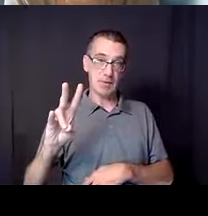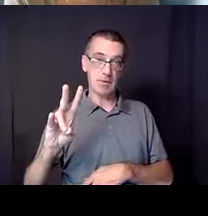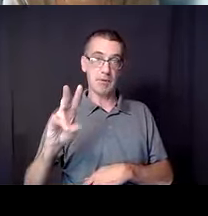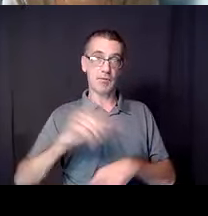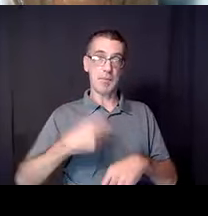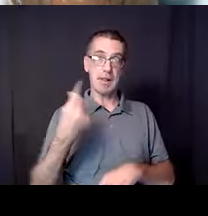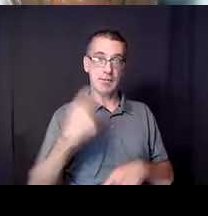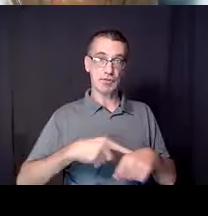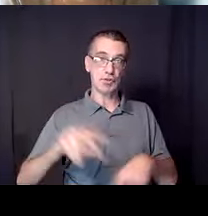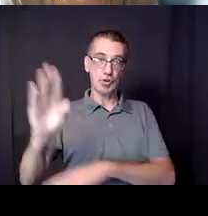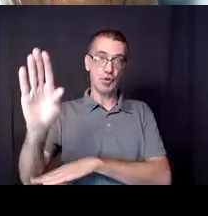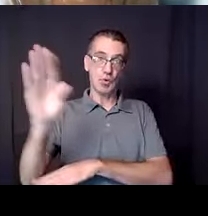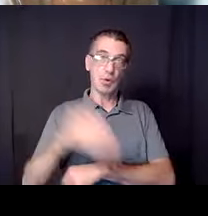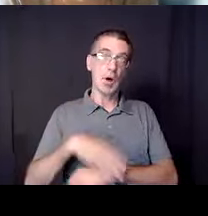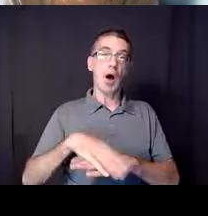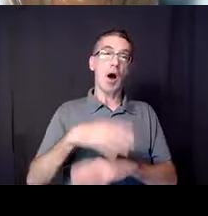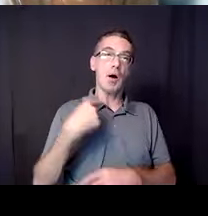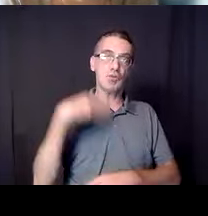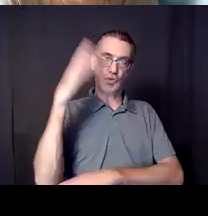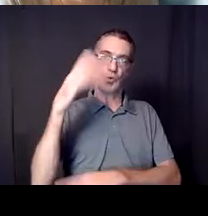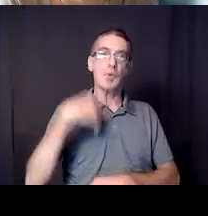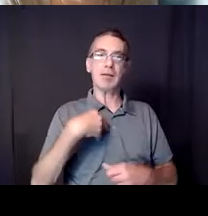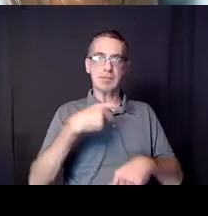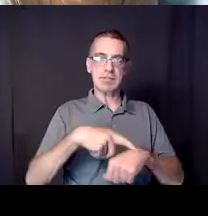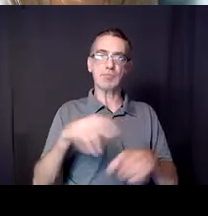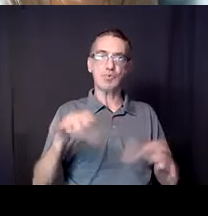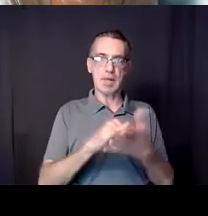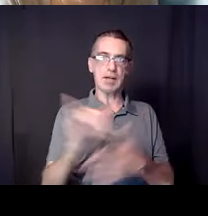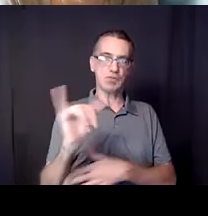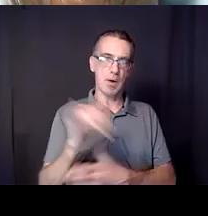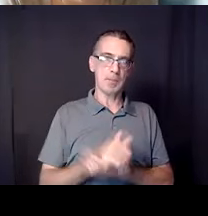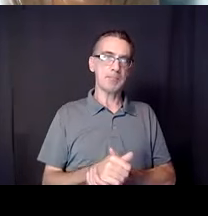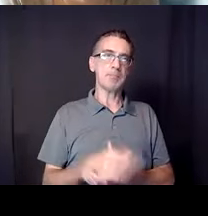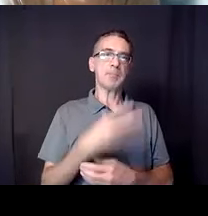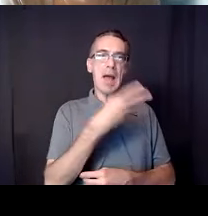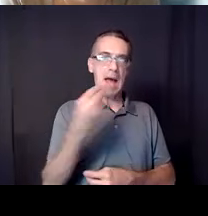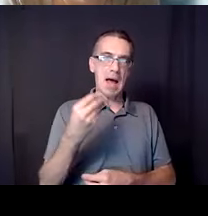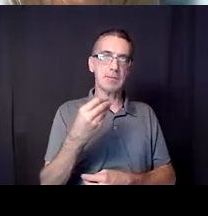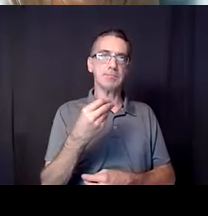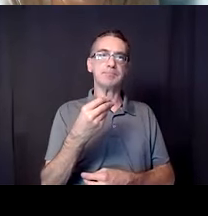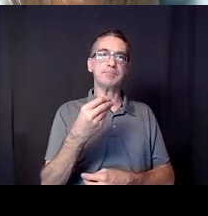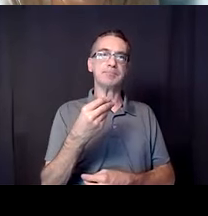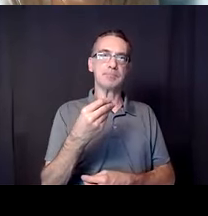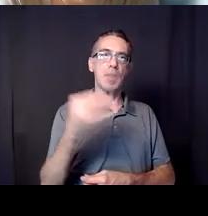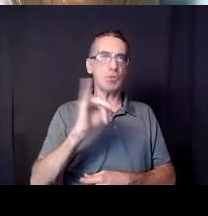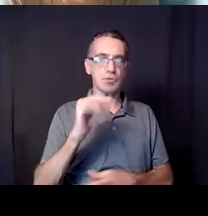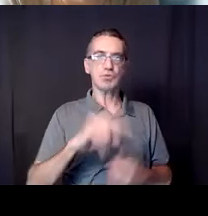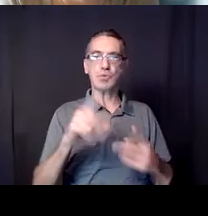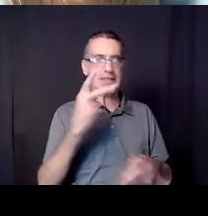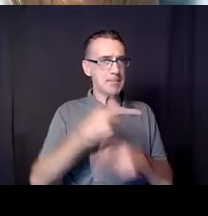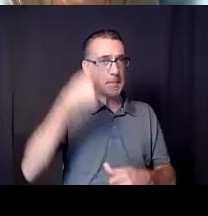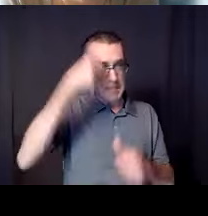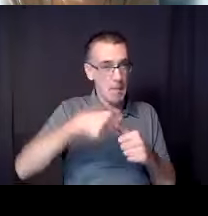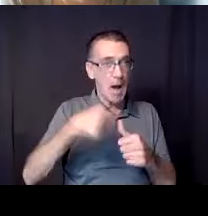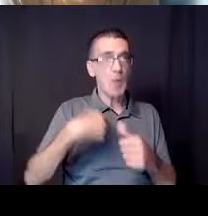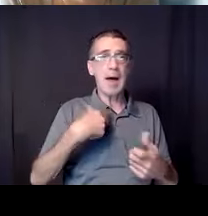from 11 to noon. So we will have some time to do that as well. And also just to keep in mind,